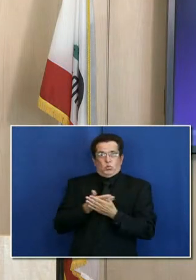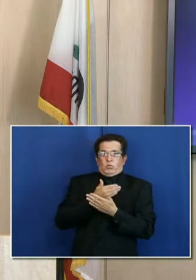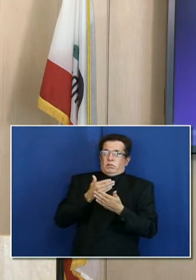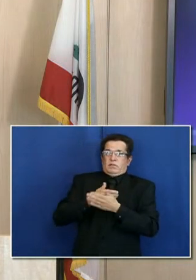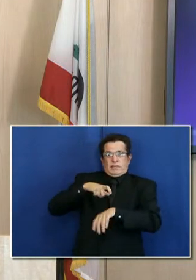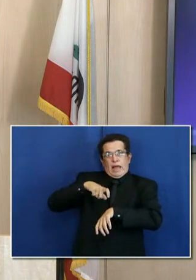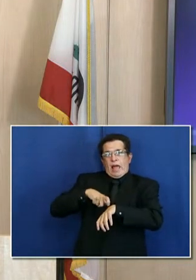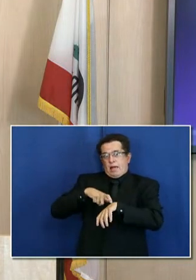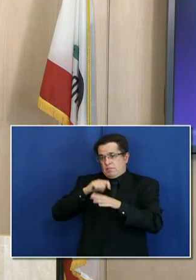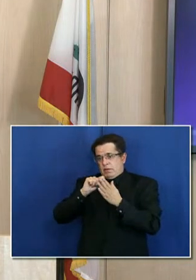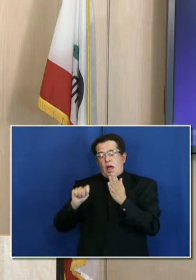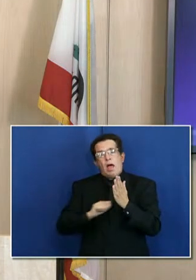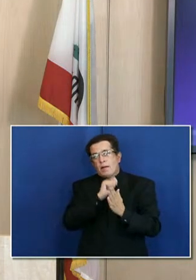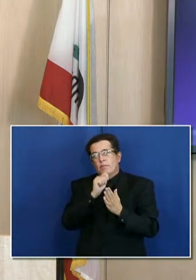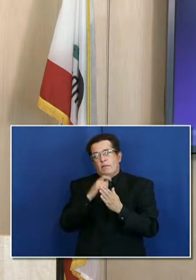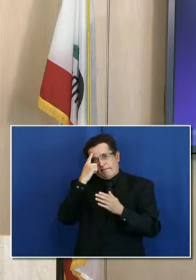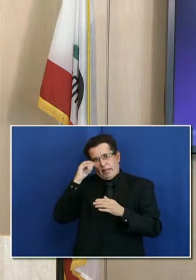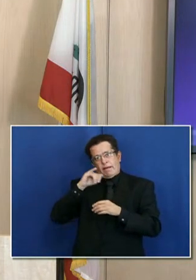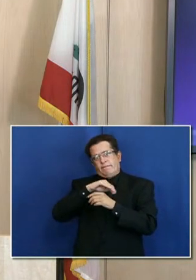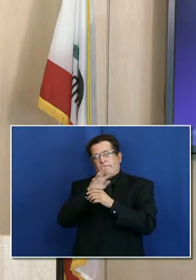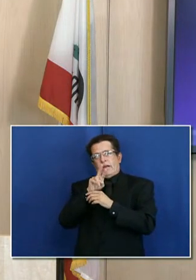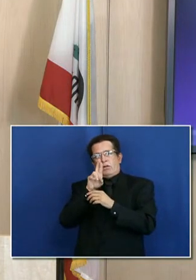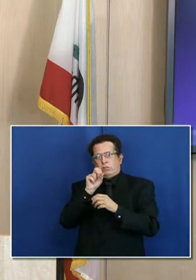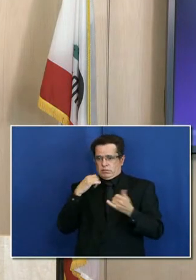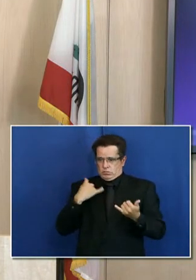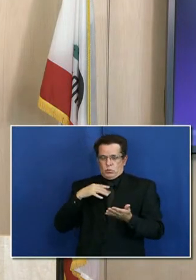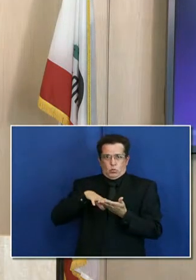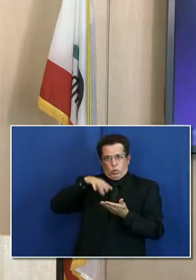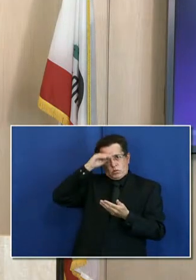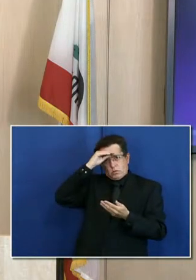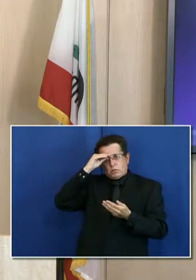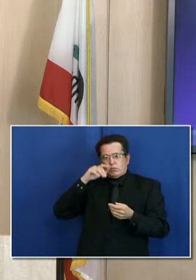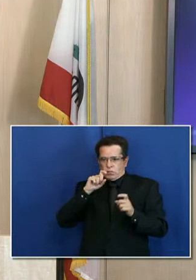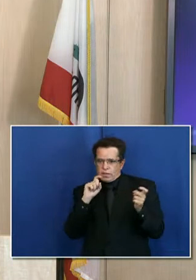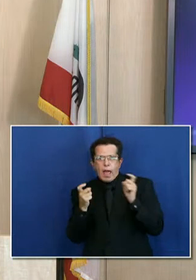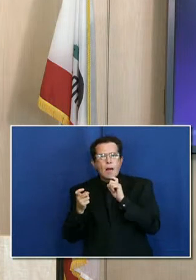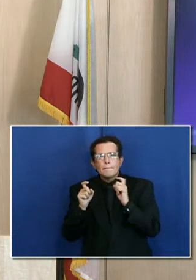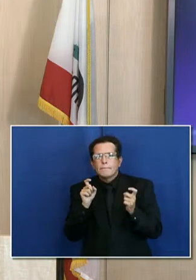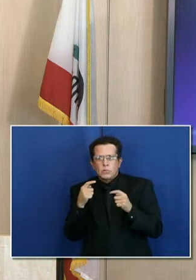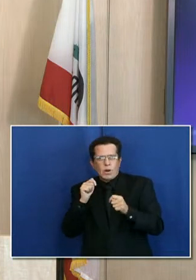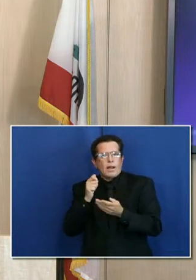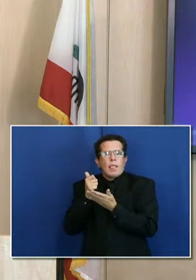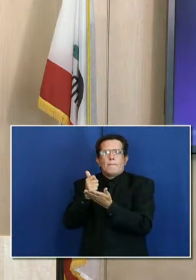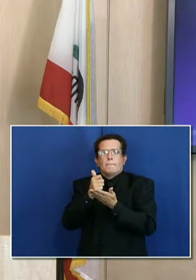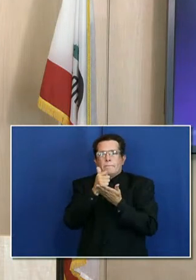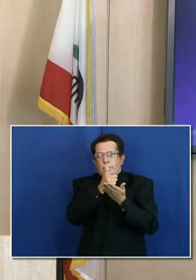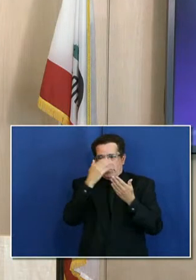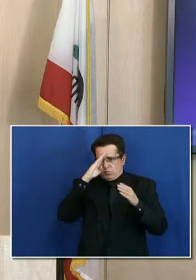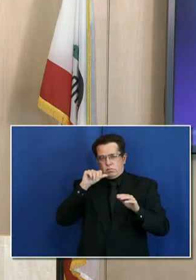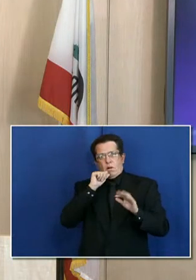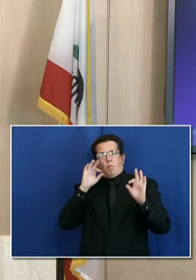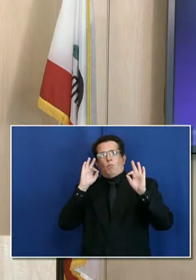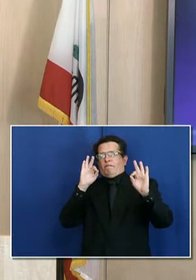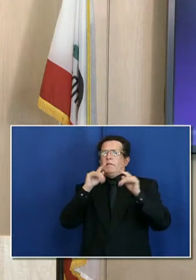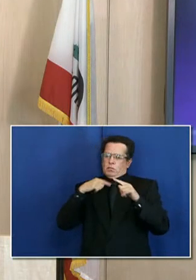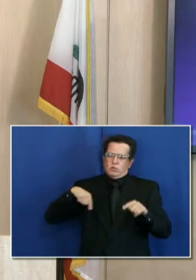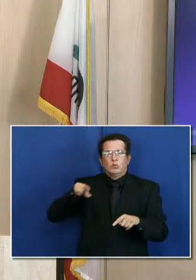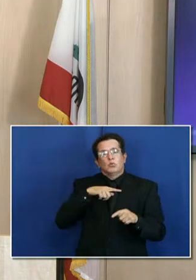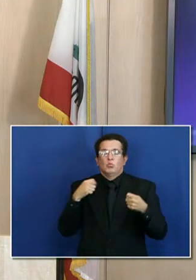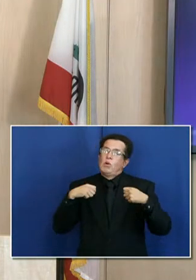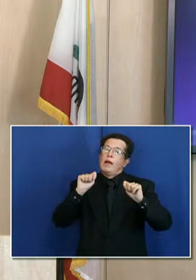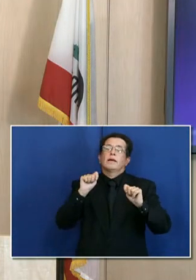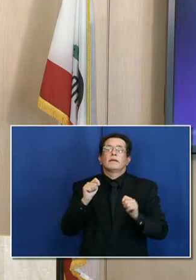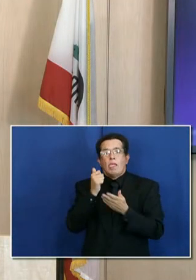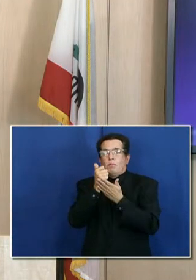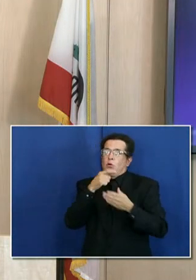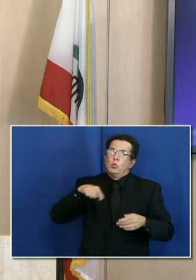very difficult situation. We continue to learn, we continue to adapt, and while we have not gotten everything right, we are striving to serve the public